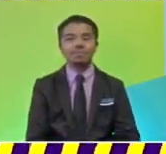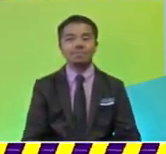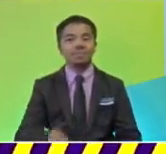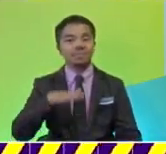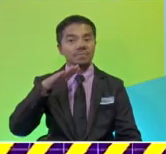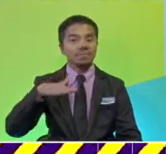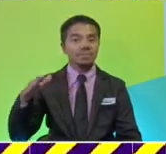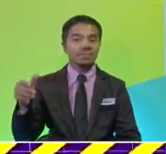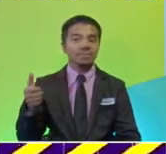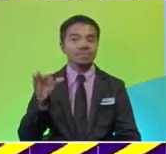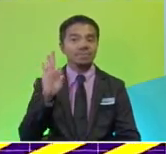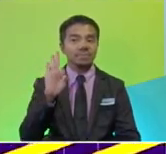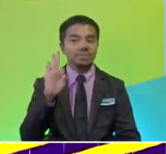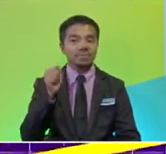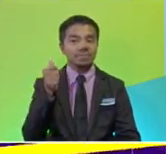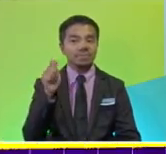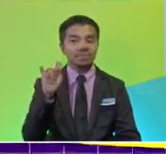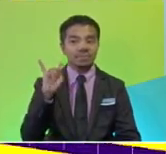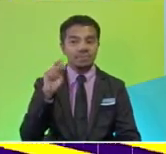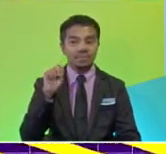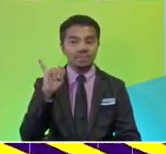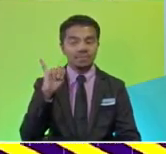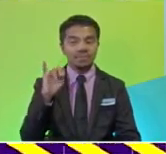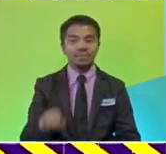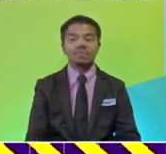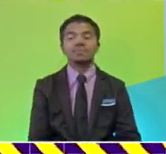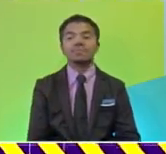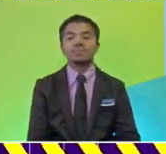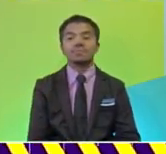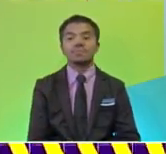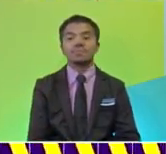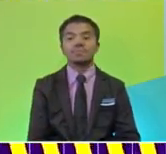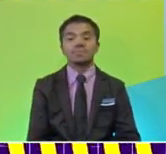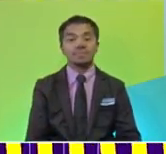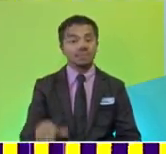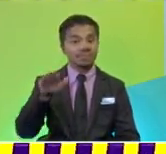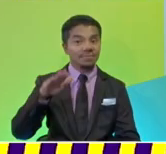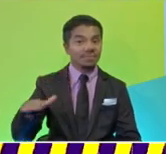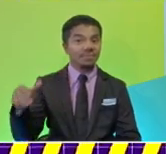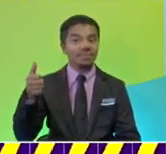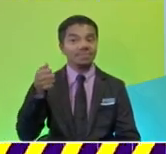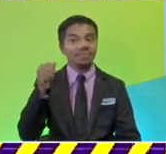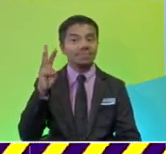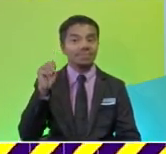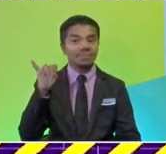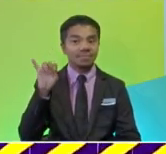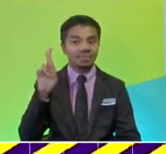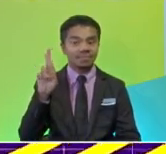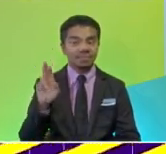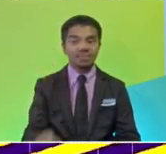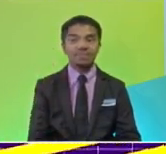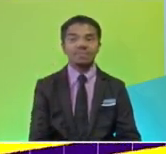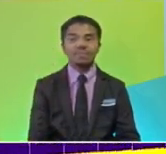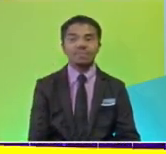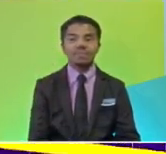Hi Adik Fatini. Hi Fatini. Okay. Then we have Adik Ame. Hi Ame. Hi Ame. Next